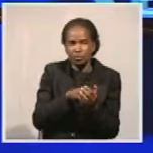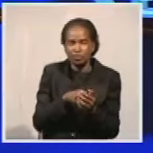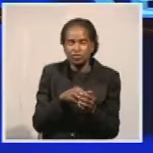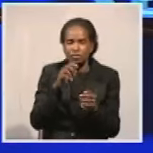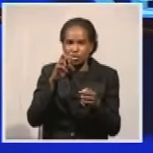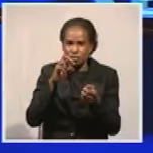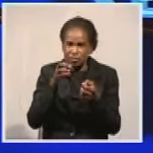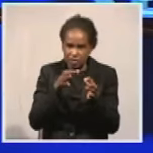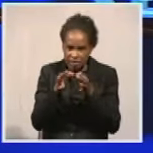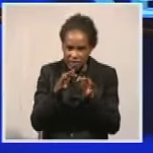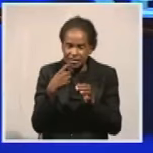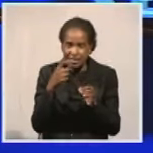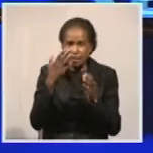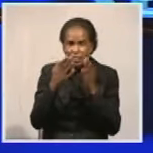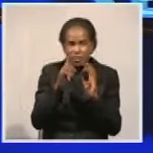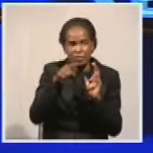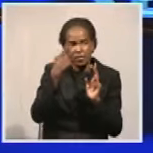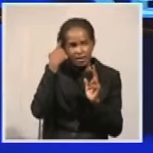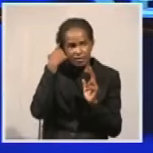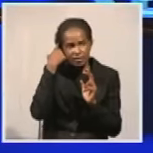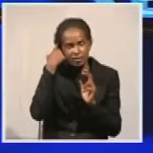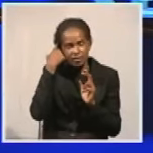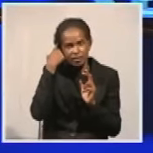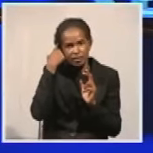Minister, then Comrade Hage,